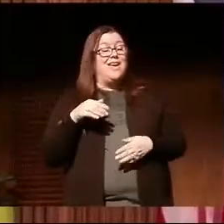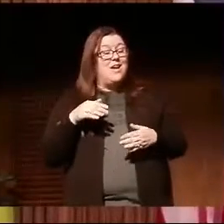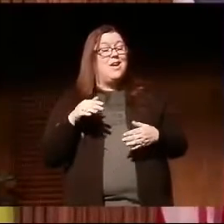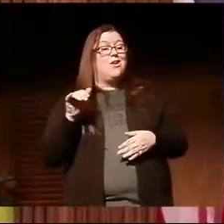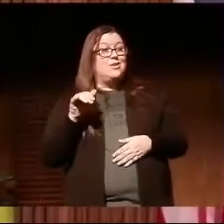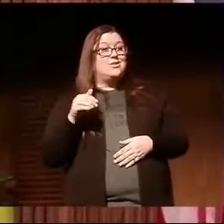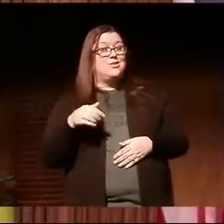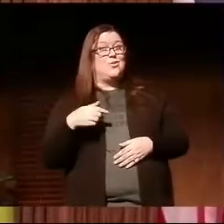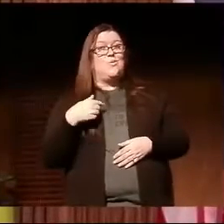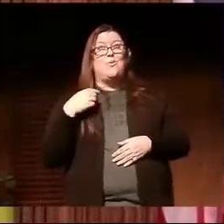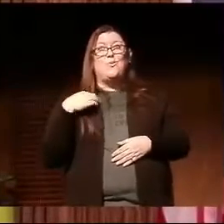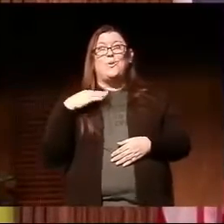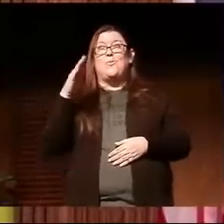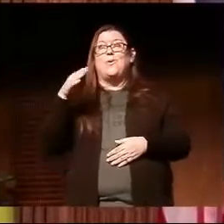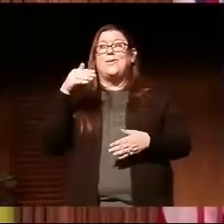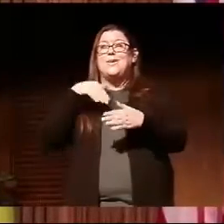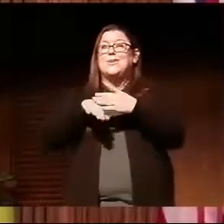rest.